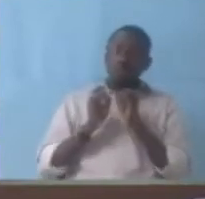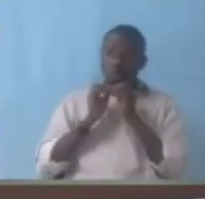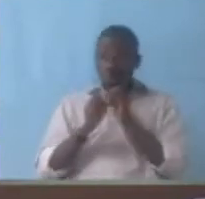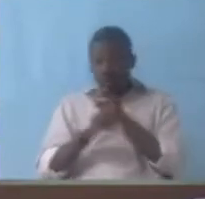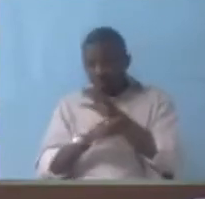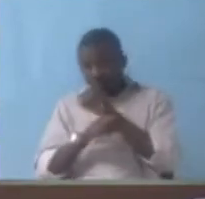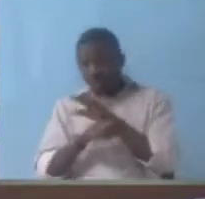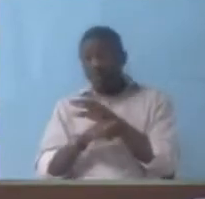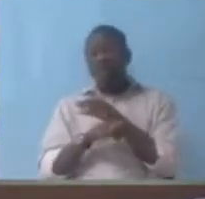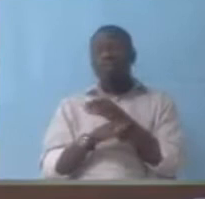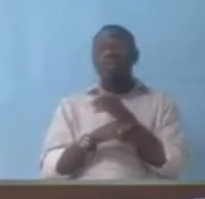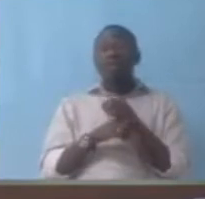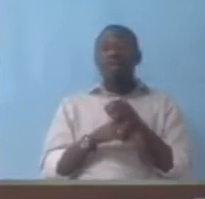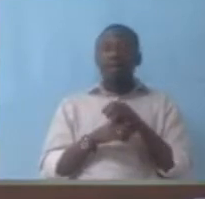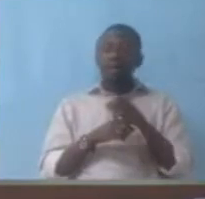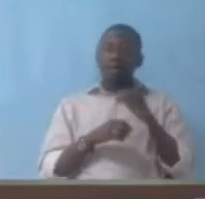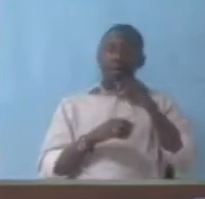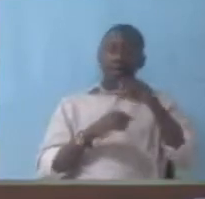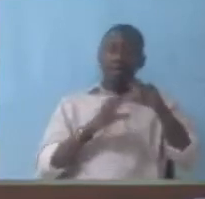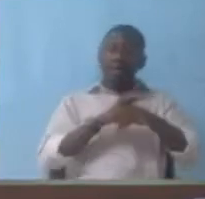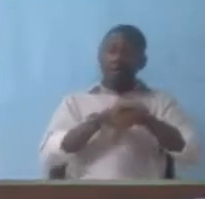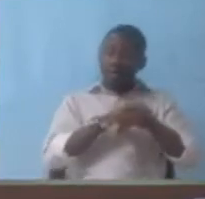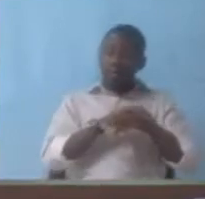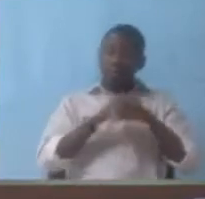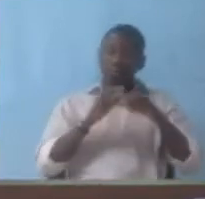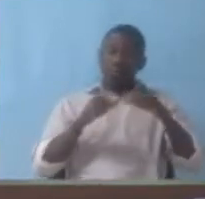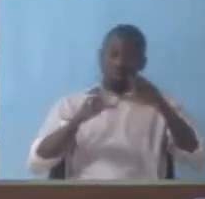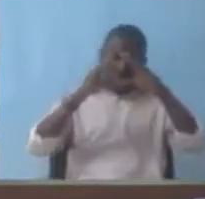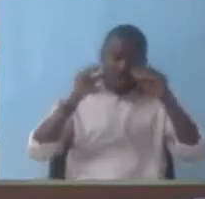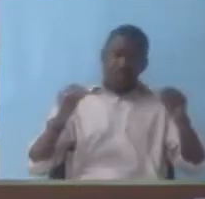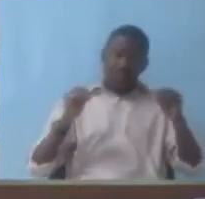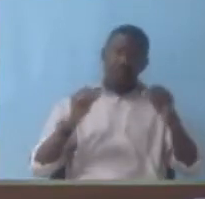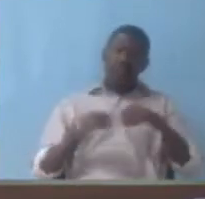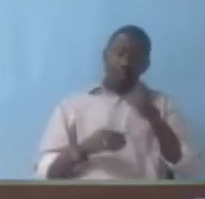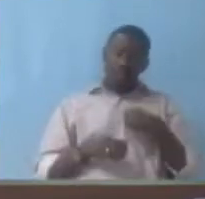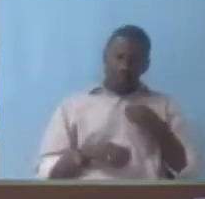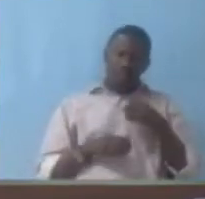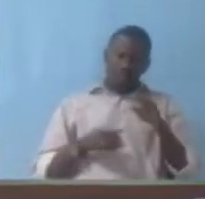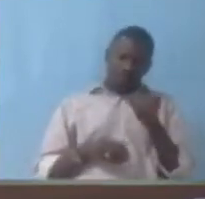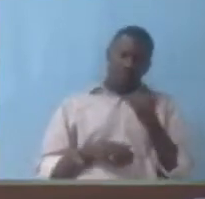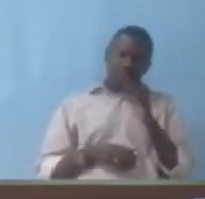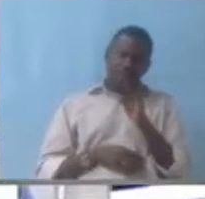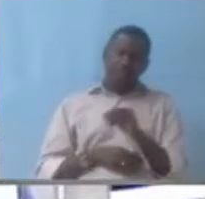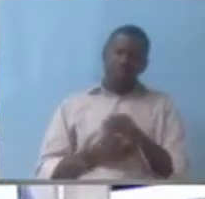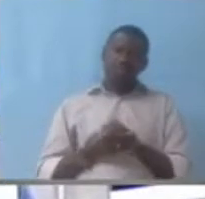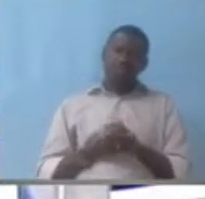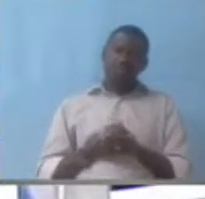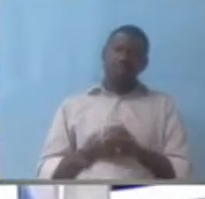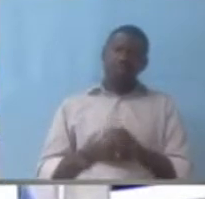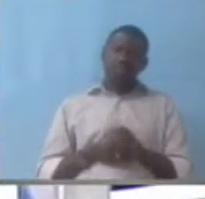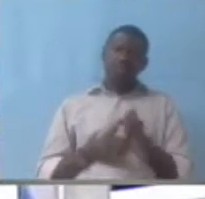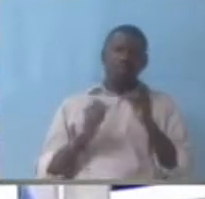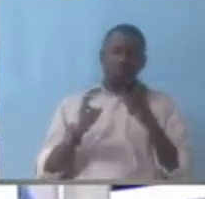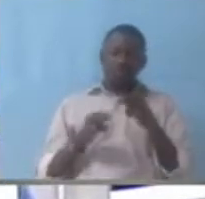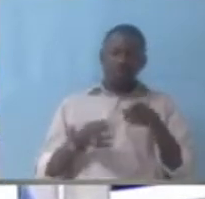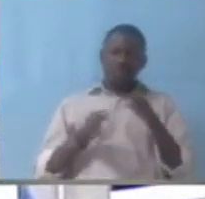parliamentary council la wala bunda me marta wo sarto lula and I did and lunga ke wala nyam very well we'll take that answer and I'll leave